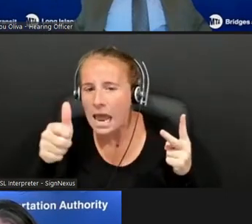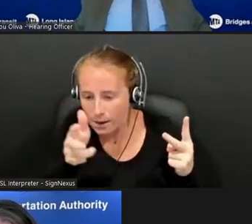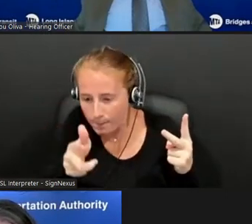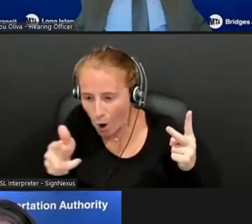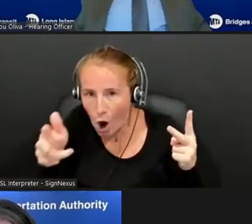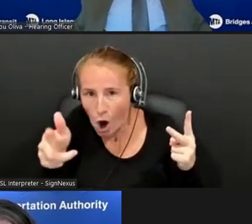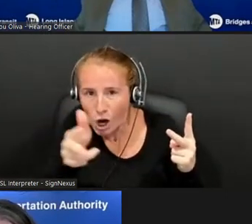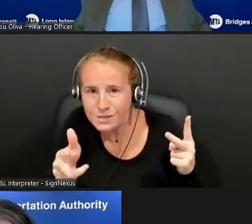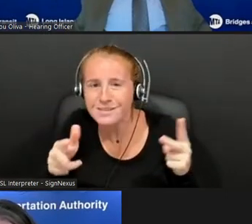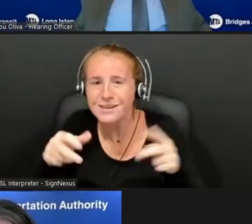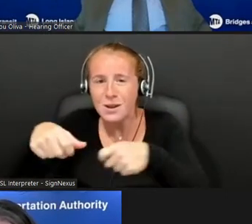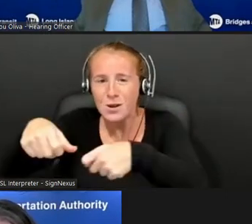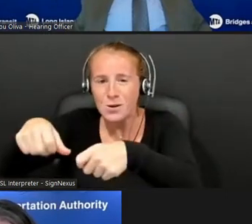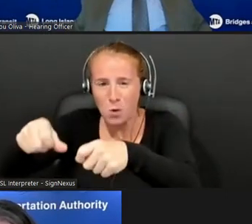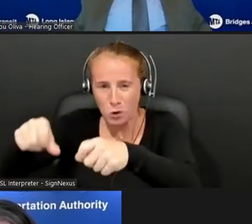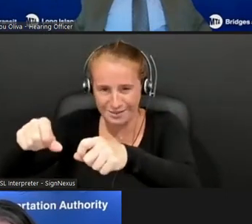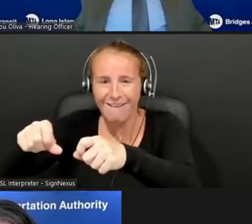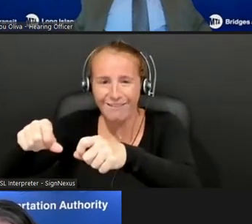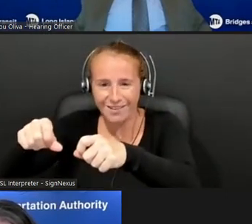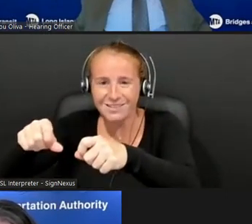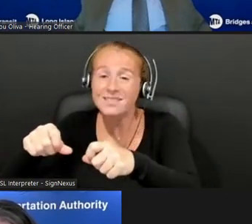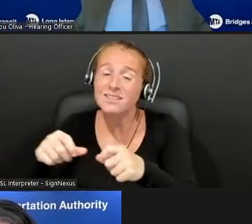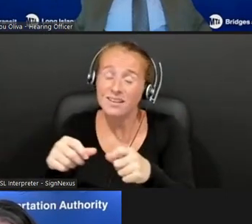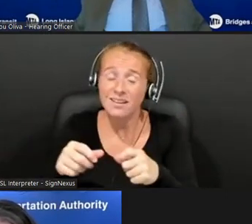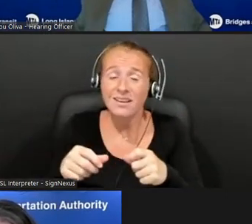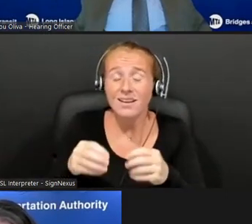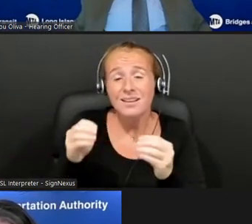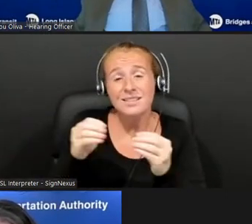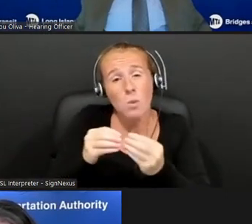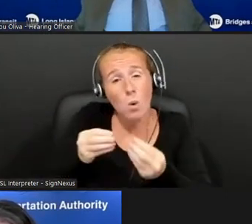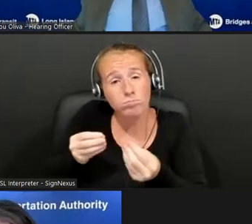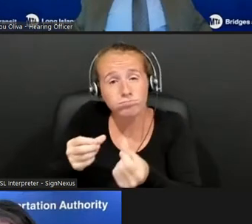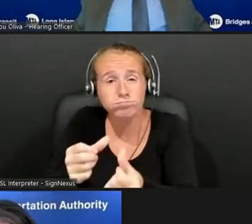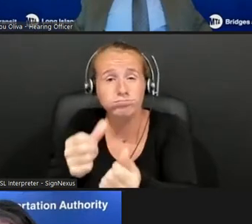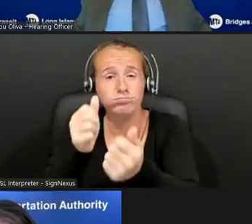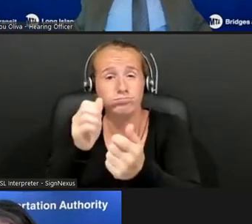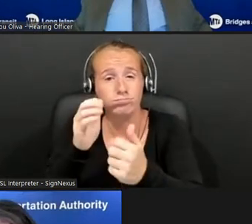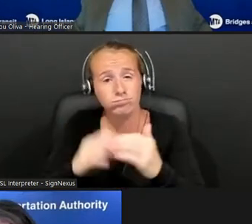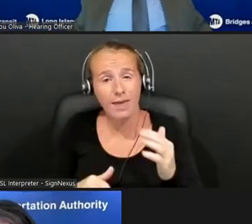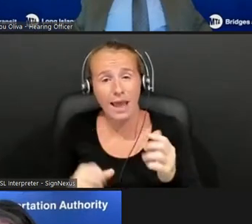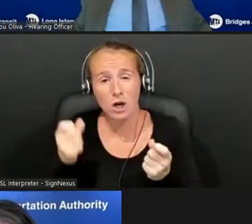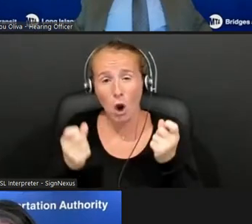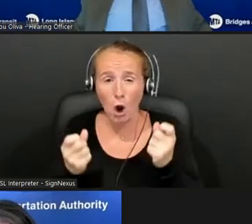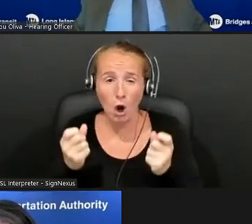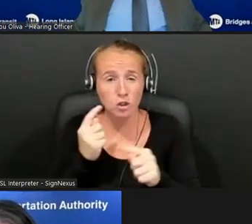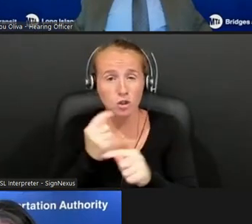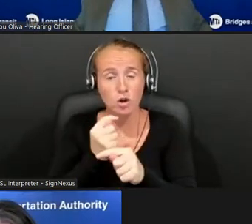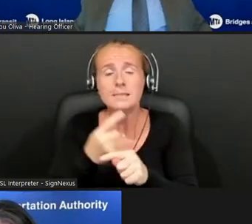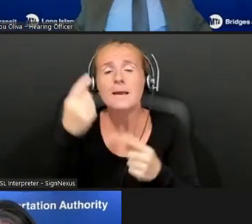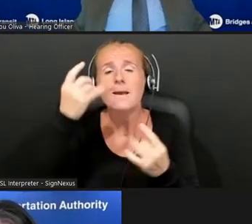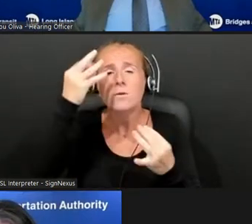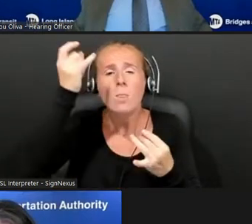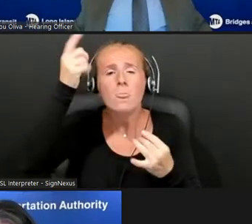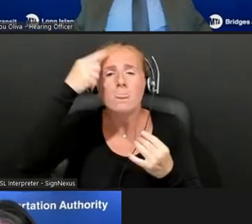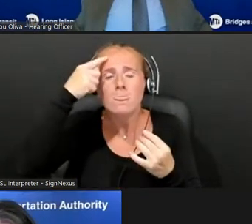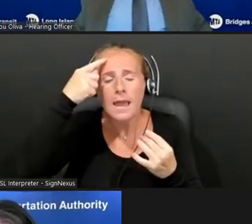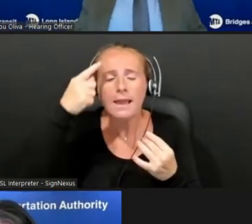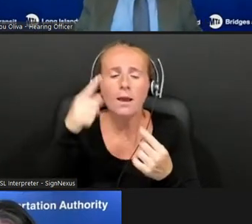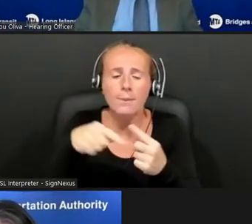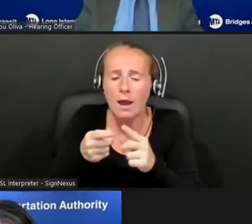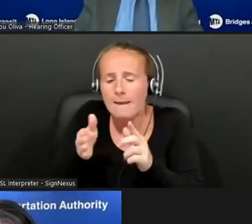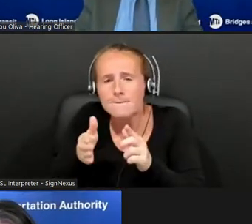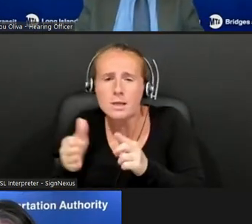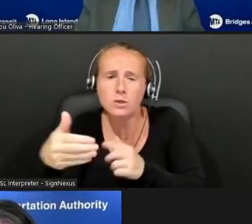motion motorcycles are far more fluid Than Cars and Trucks think of a fish or a bird moving around obstacles or use another